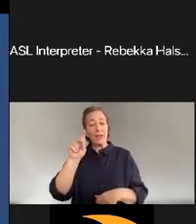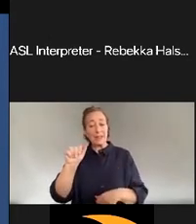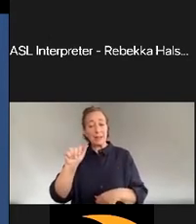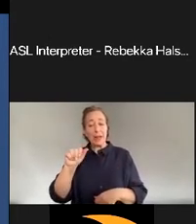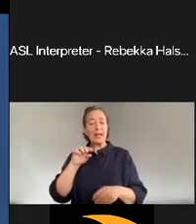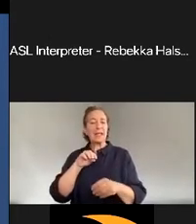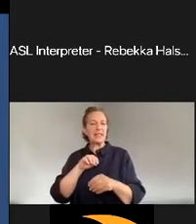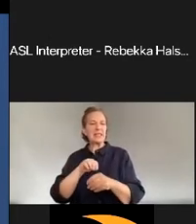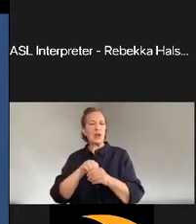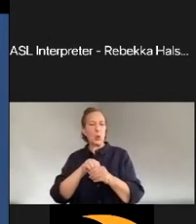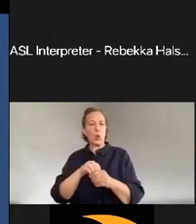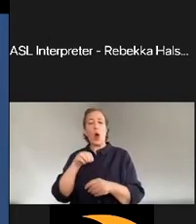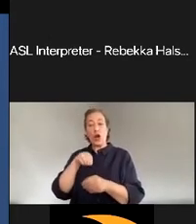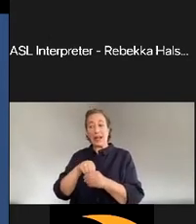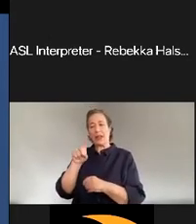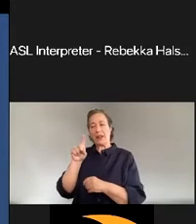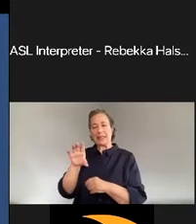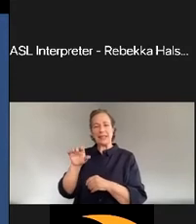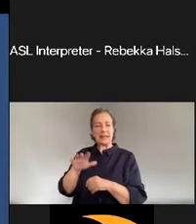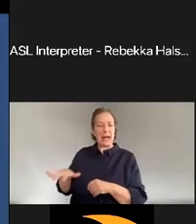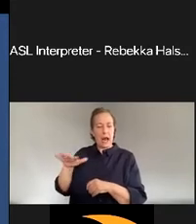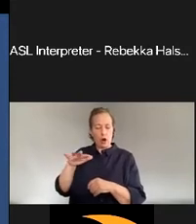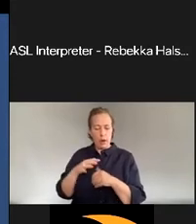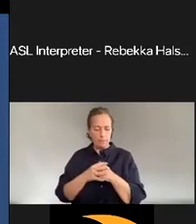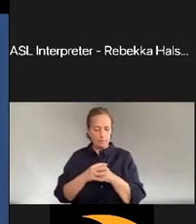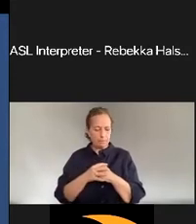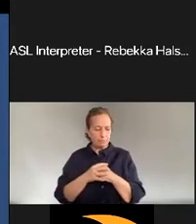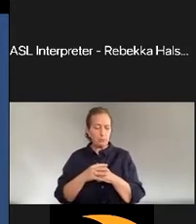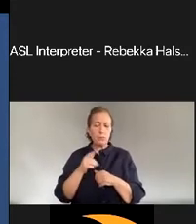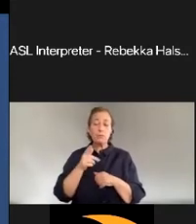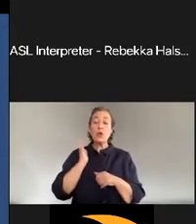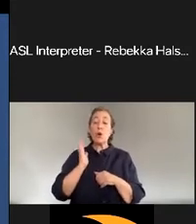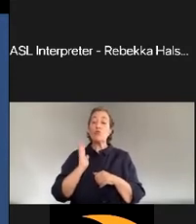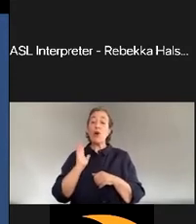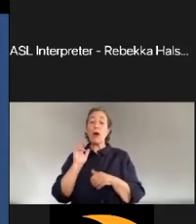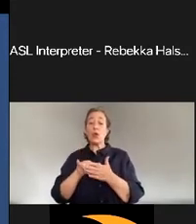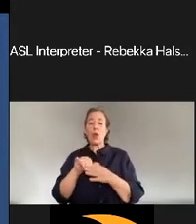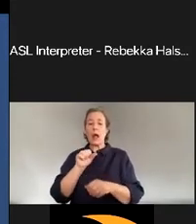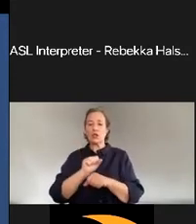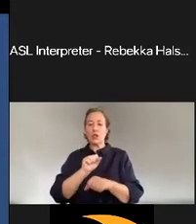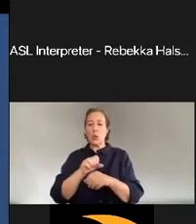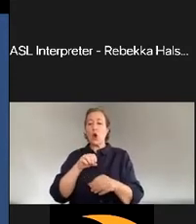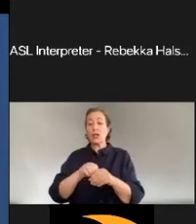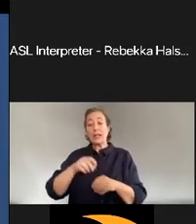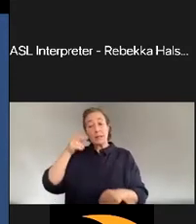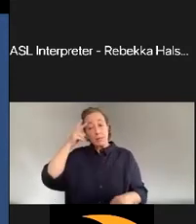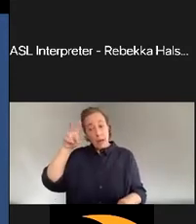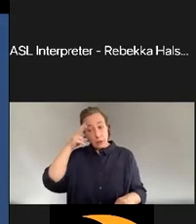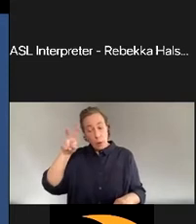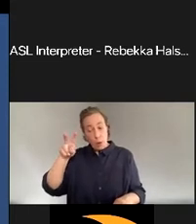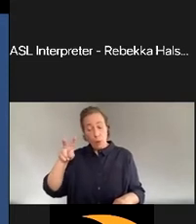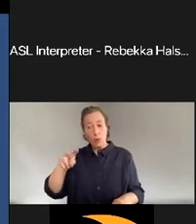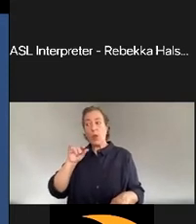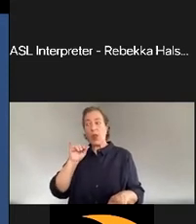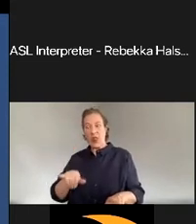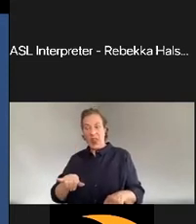DC, Maryland, Virginia region. Prior to this, she worked at El Otro Lado in Tijuana, Mexico, coordinating